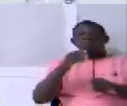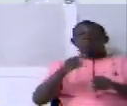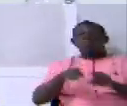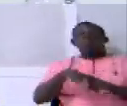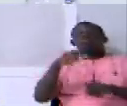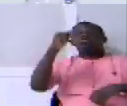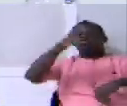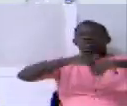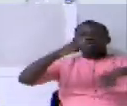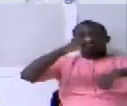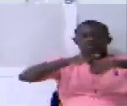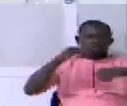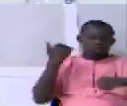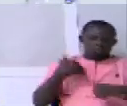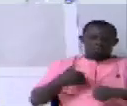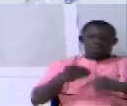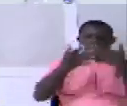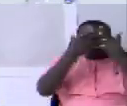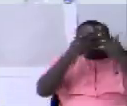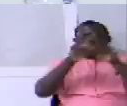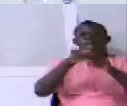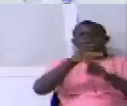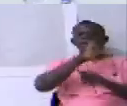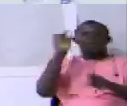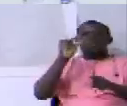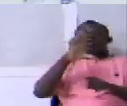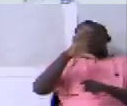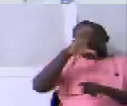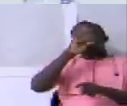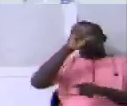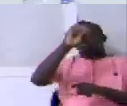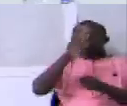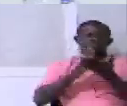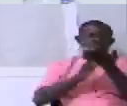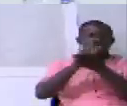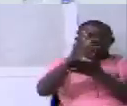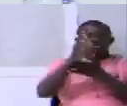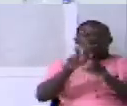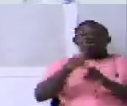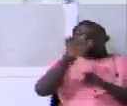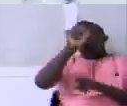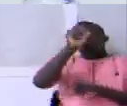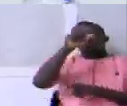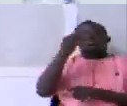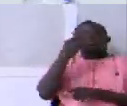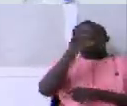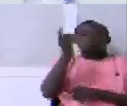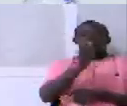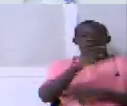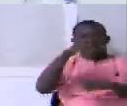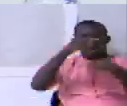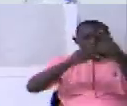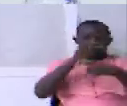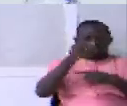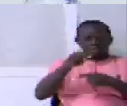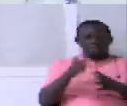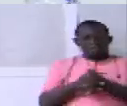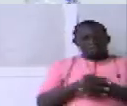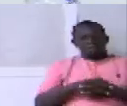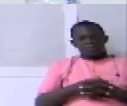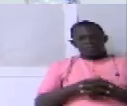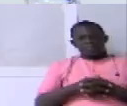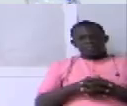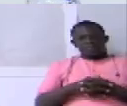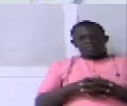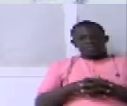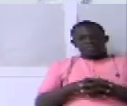called Talk True. What do you have to say to that? Nyimud kuleti me yalonko Samba Doroba le ya kumofo